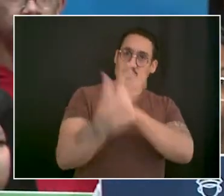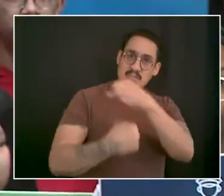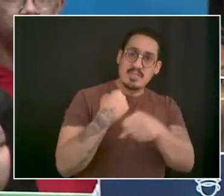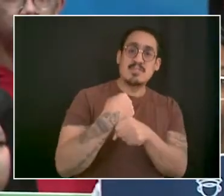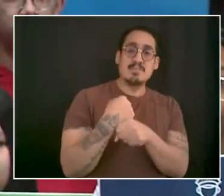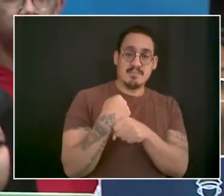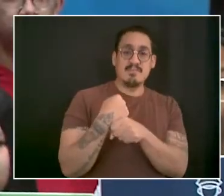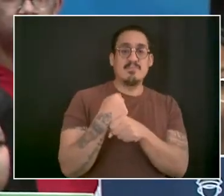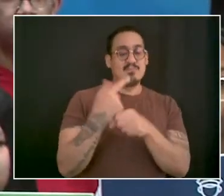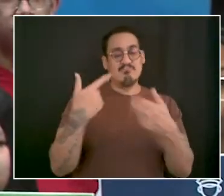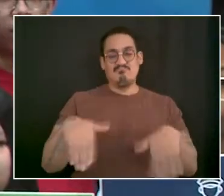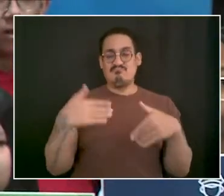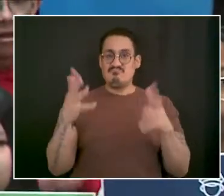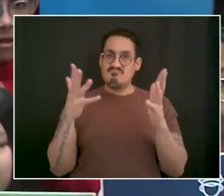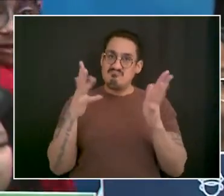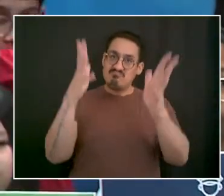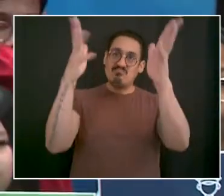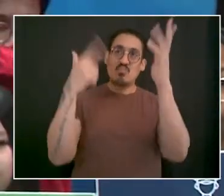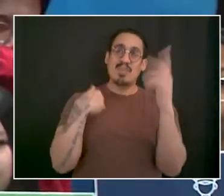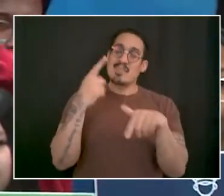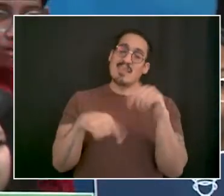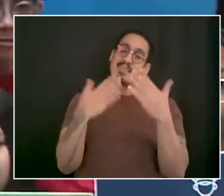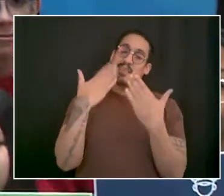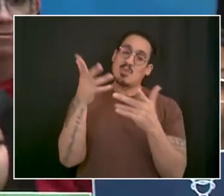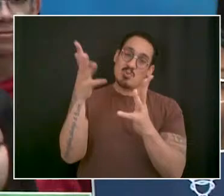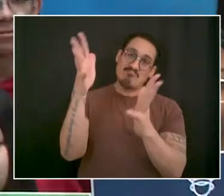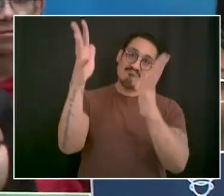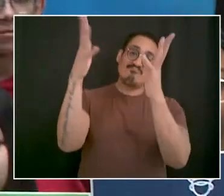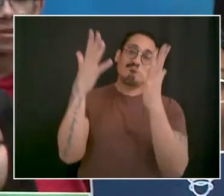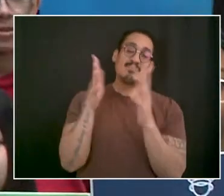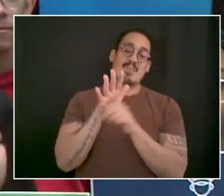well, Jock. We cannot thank you enough.